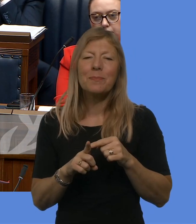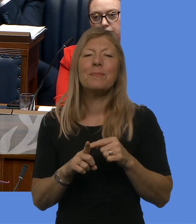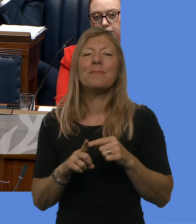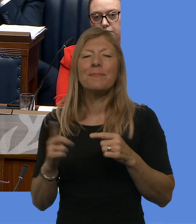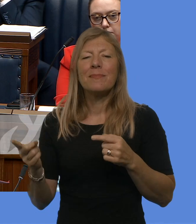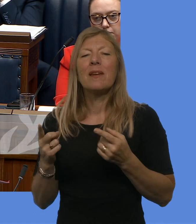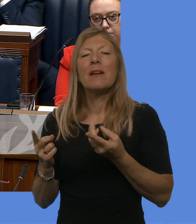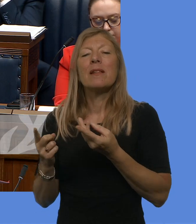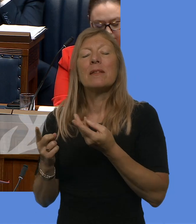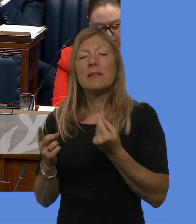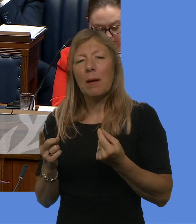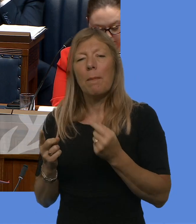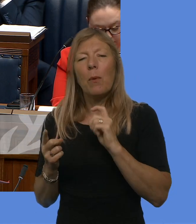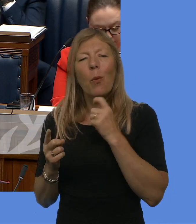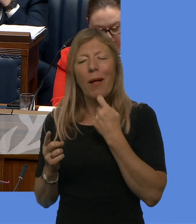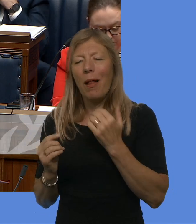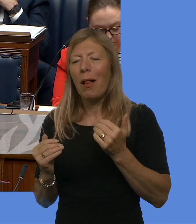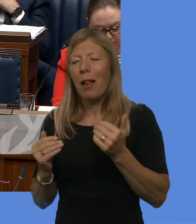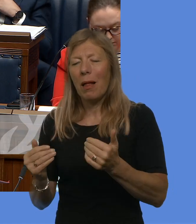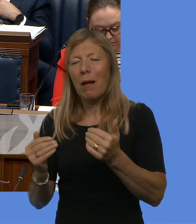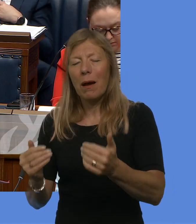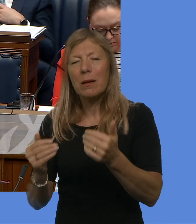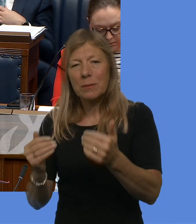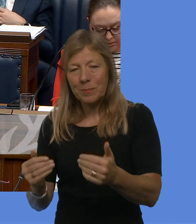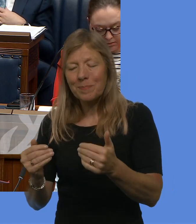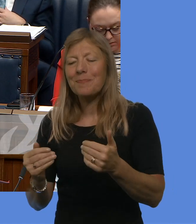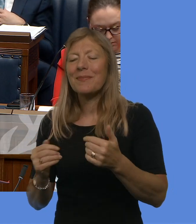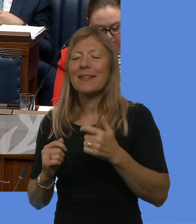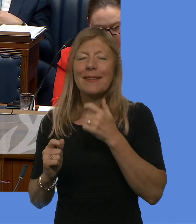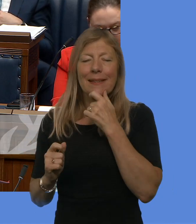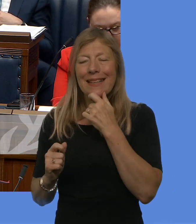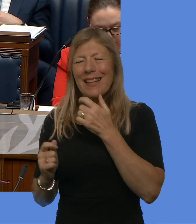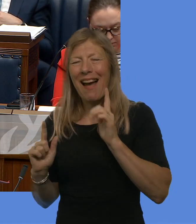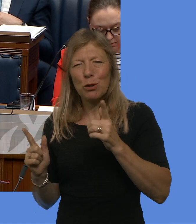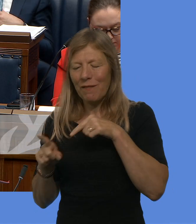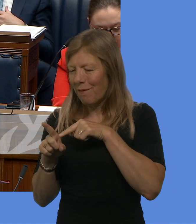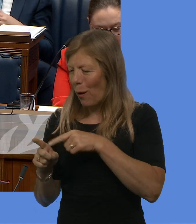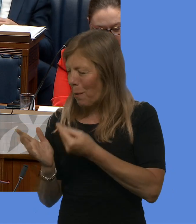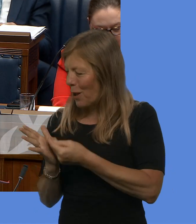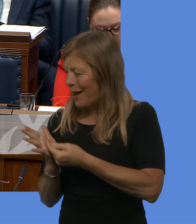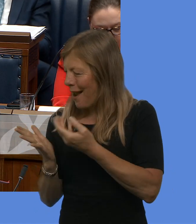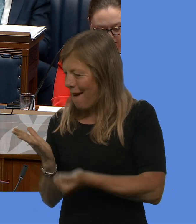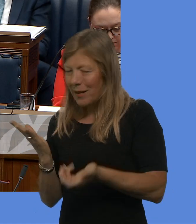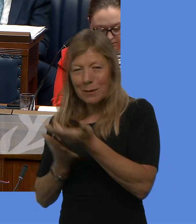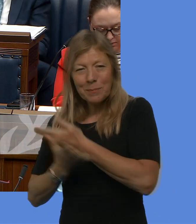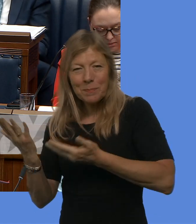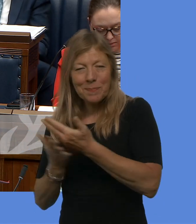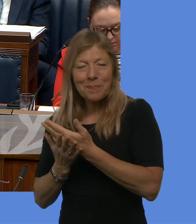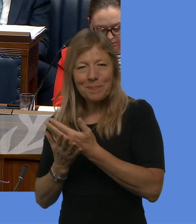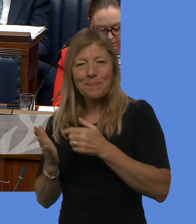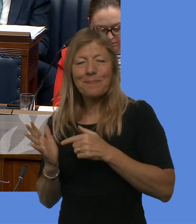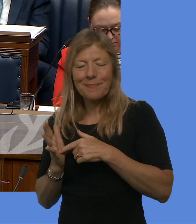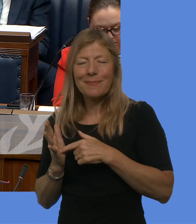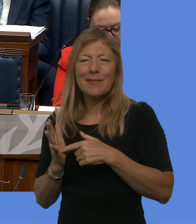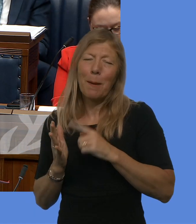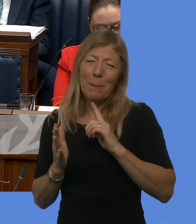A decision to release these to tender and construction will then be taken dependent on budget availability at the time. And whilst the additional